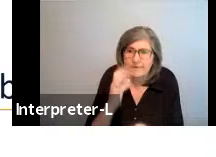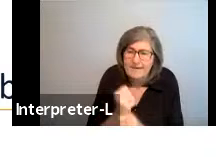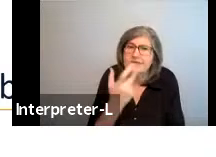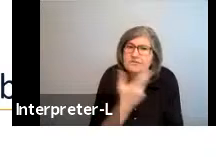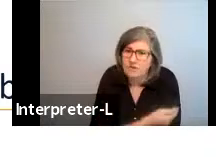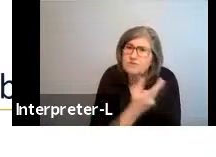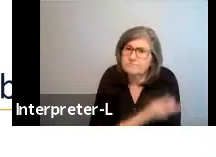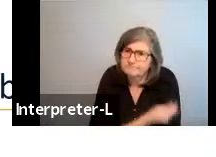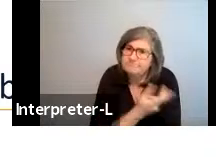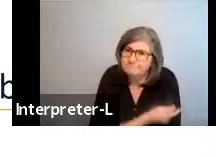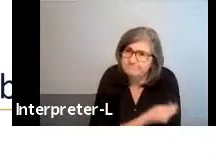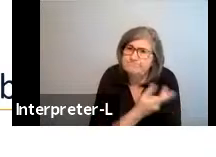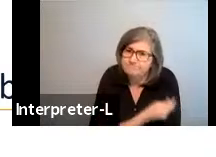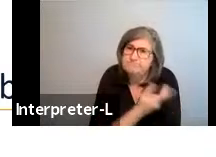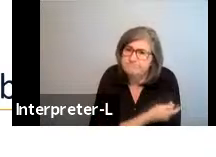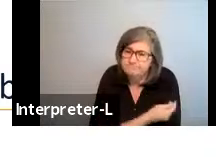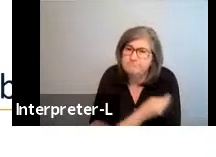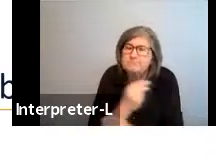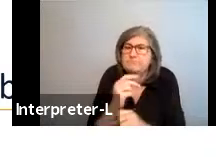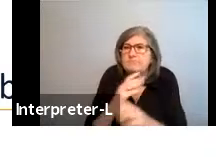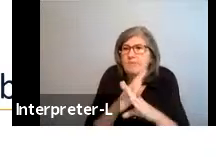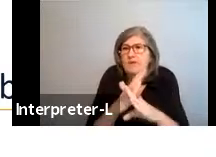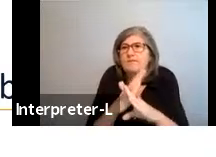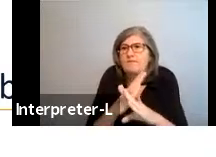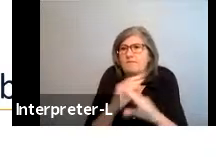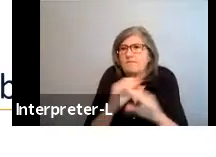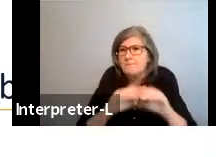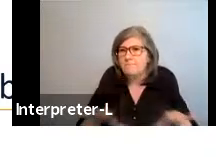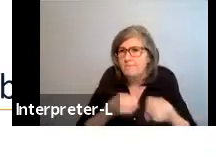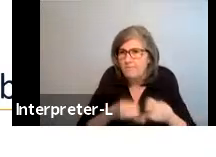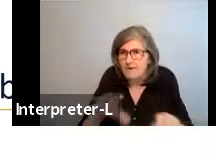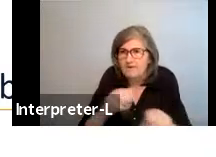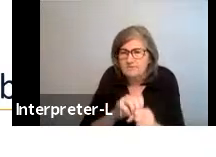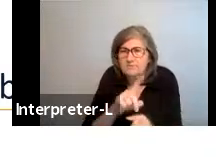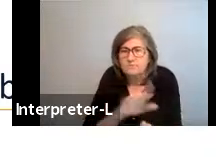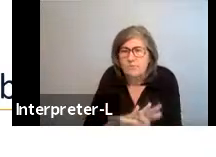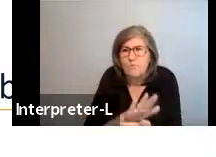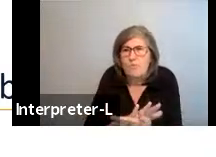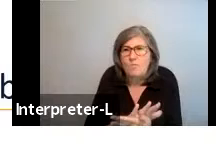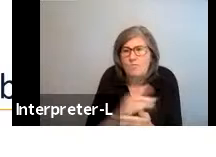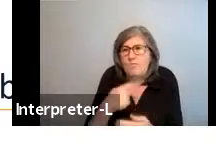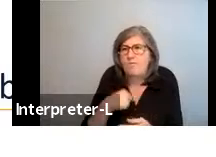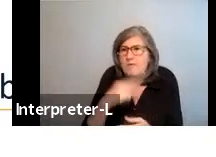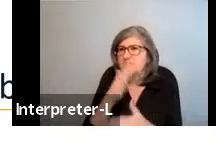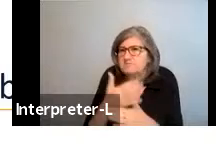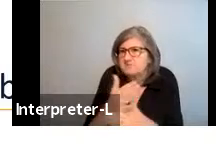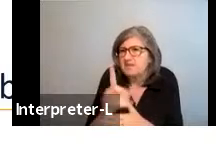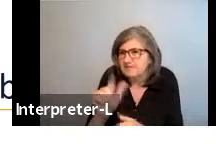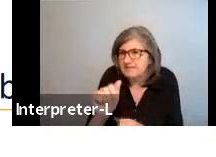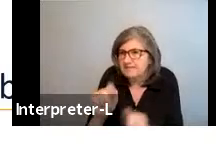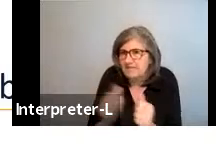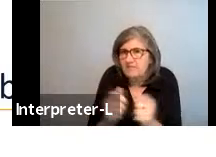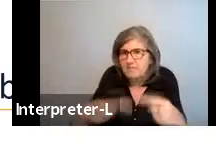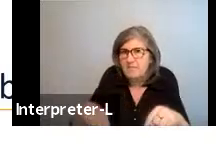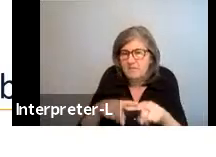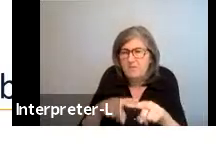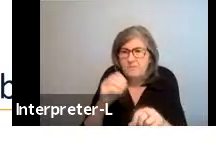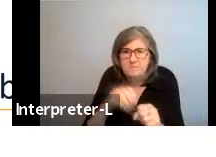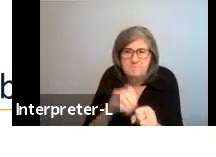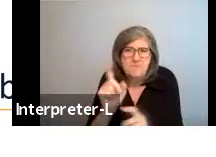arms and prevent outbreaks in schools. And I'm going to share some of that data with you here in a